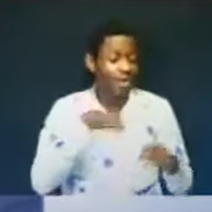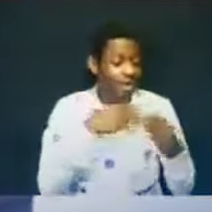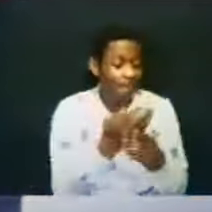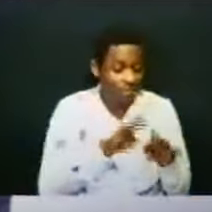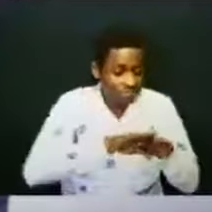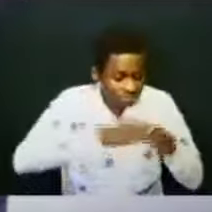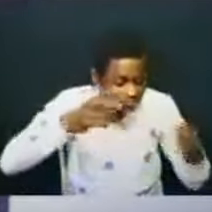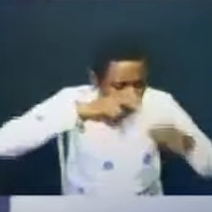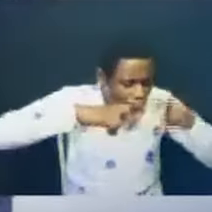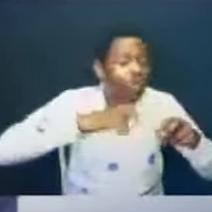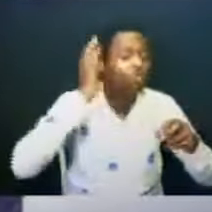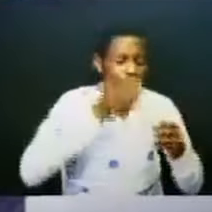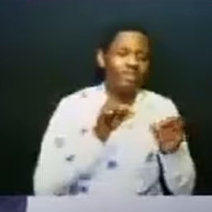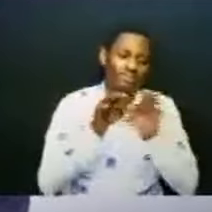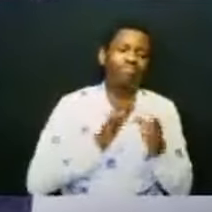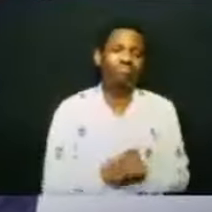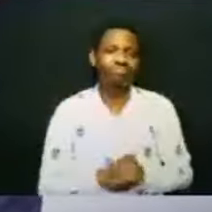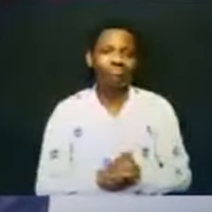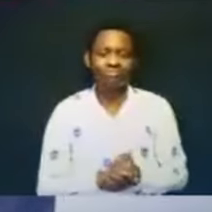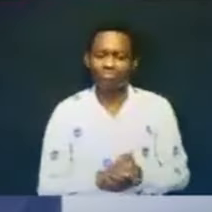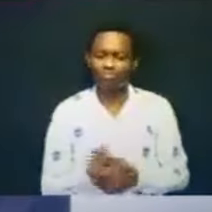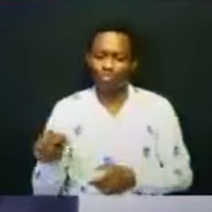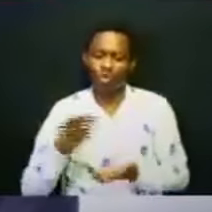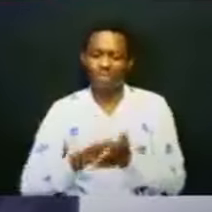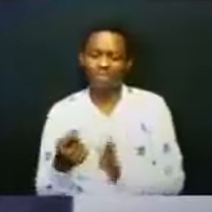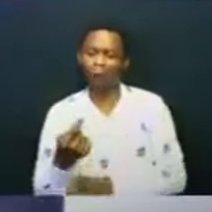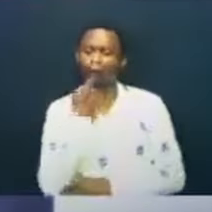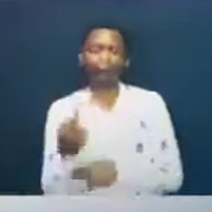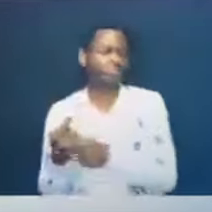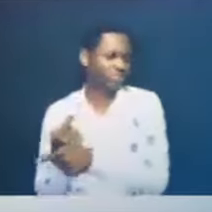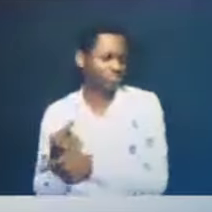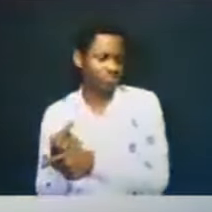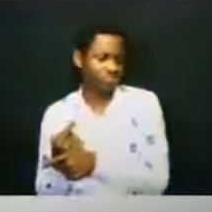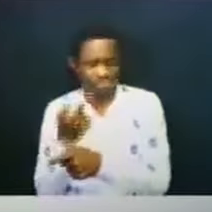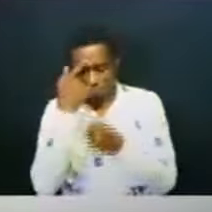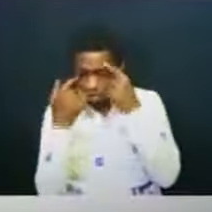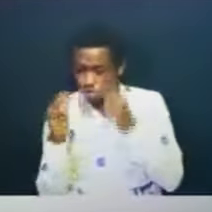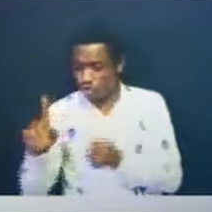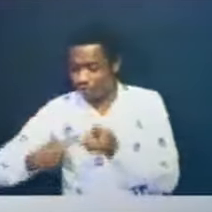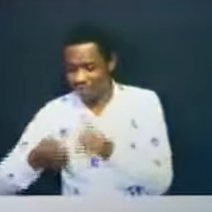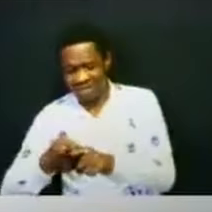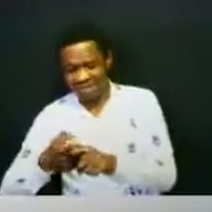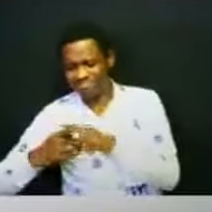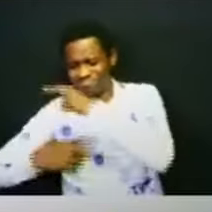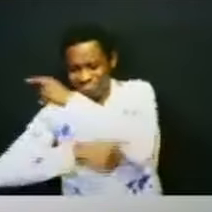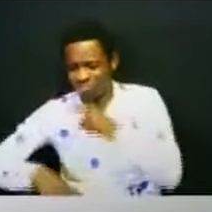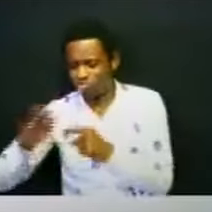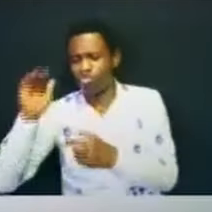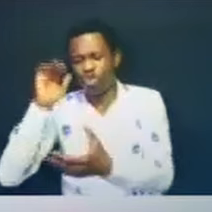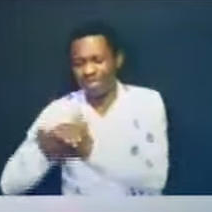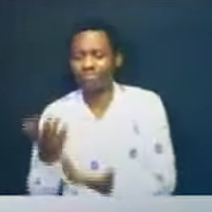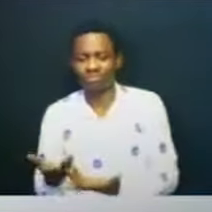This is disappointment. Sometimes the way it comes. The way it comes